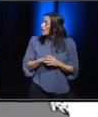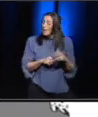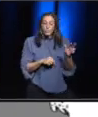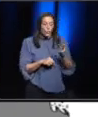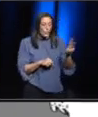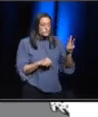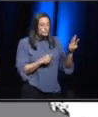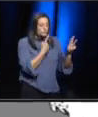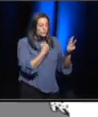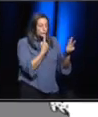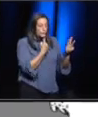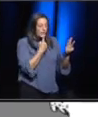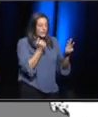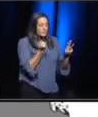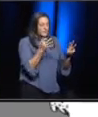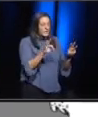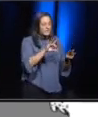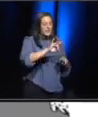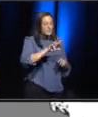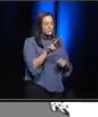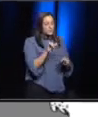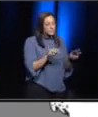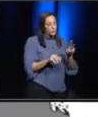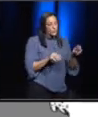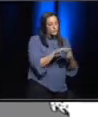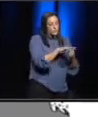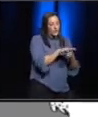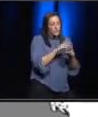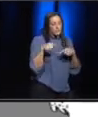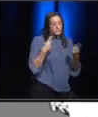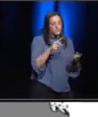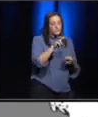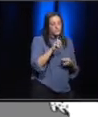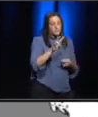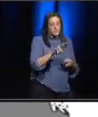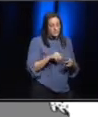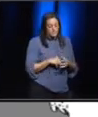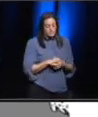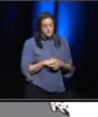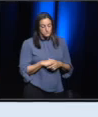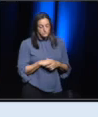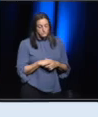that's since 1982, and in the Western Gulf since 2007 out of Useless Loop.